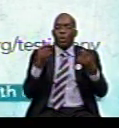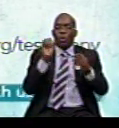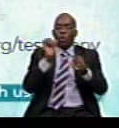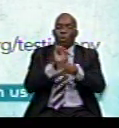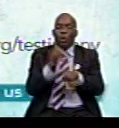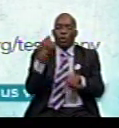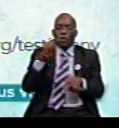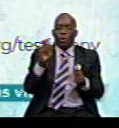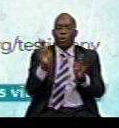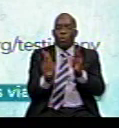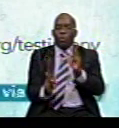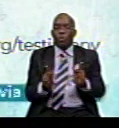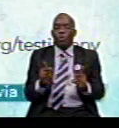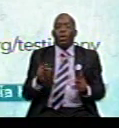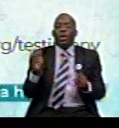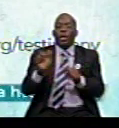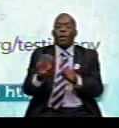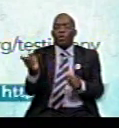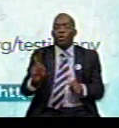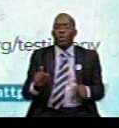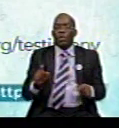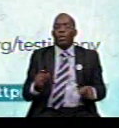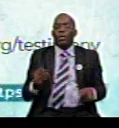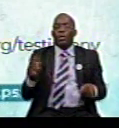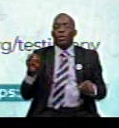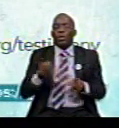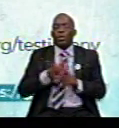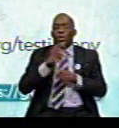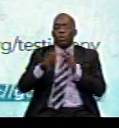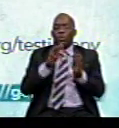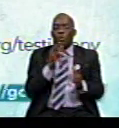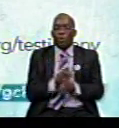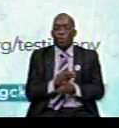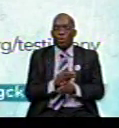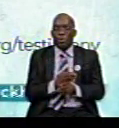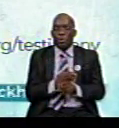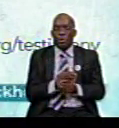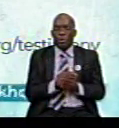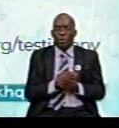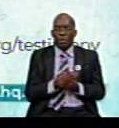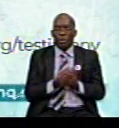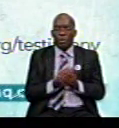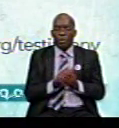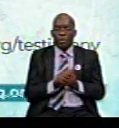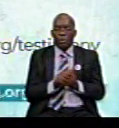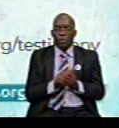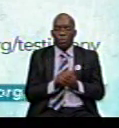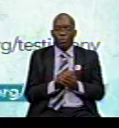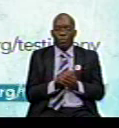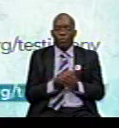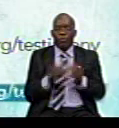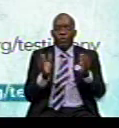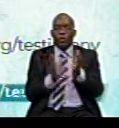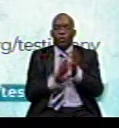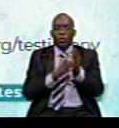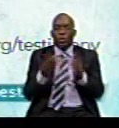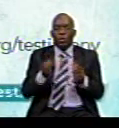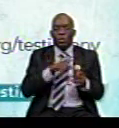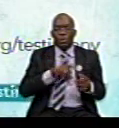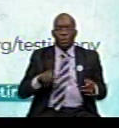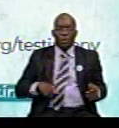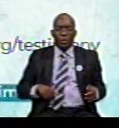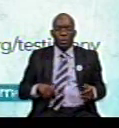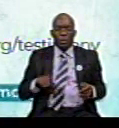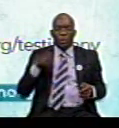the world. Let's start from YouTube. Patience Ige from YouTube wrote, praise the Lord, I have been healed